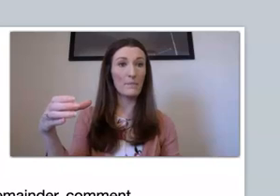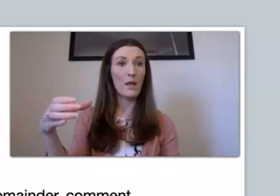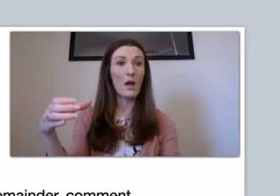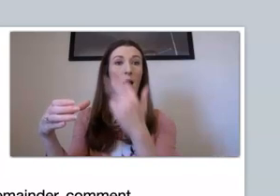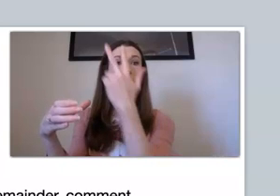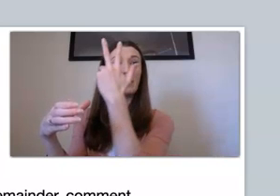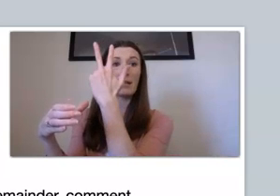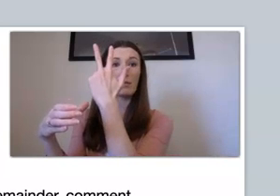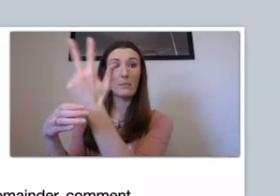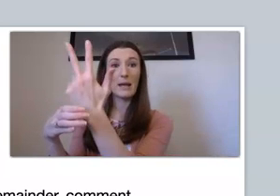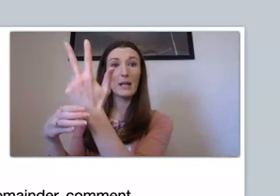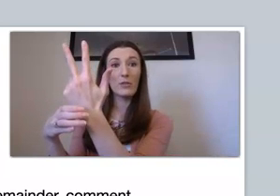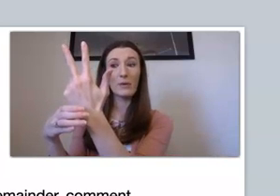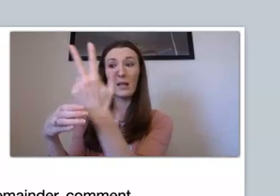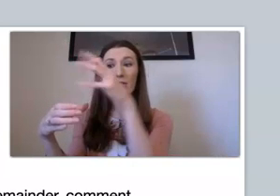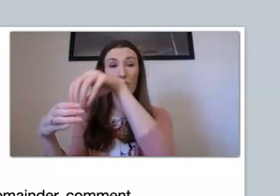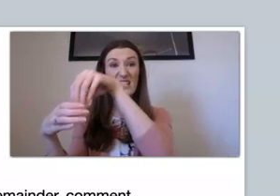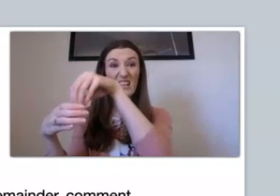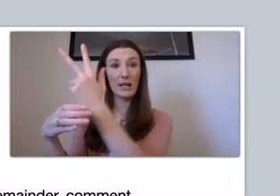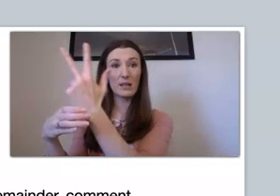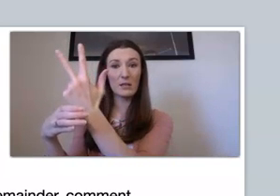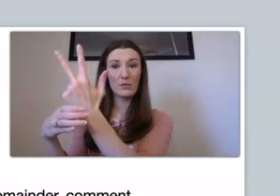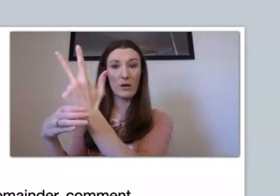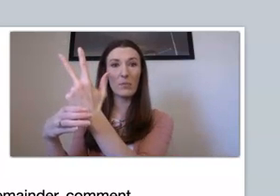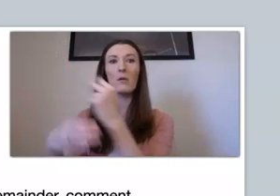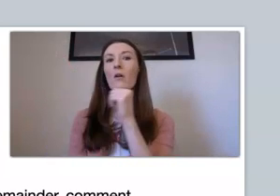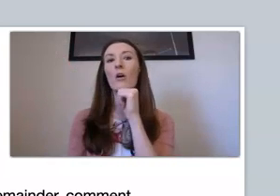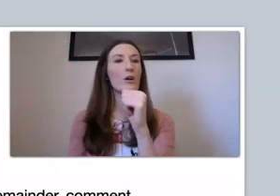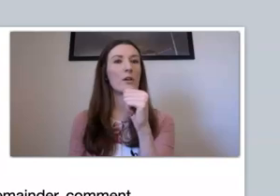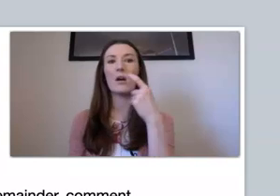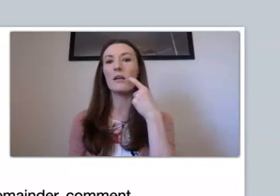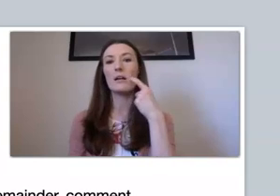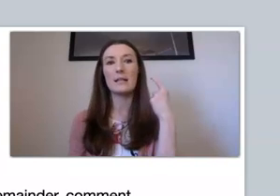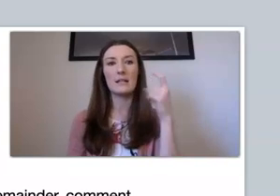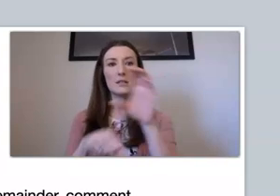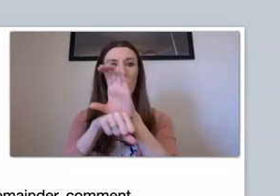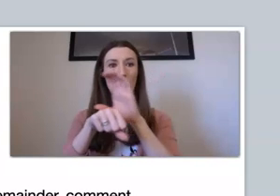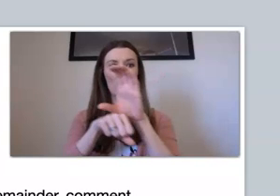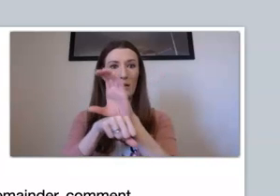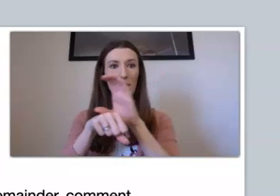non-dominant. I'm going to say the remaining 3 that are still in this group are not